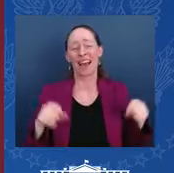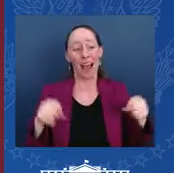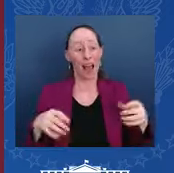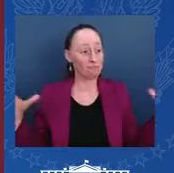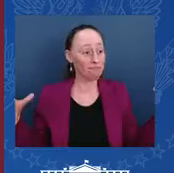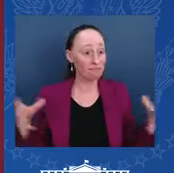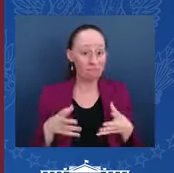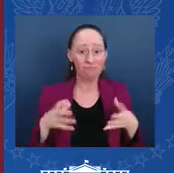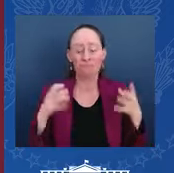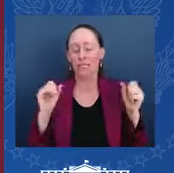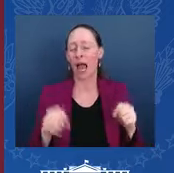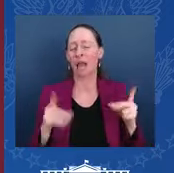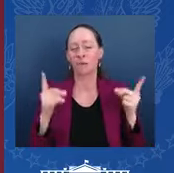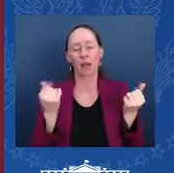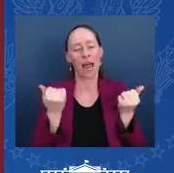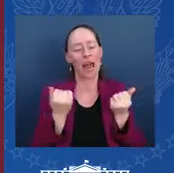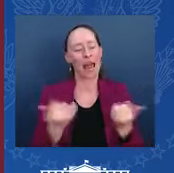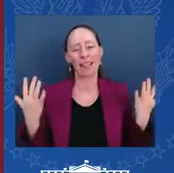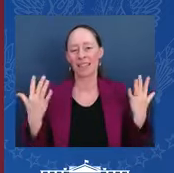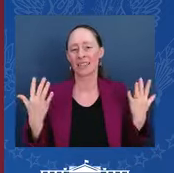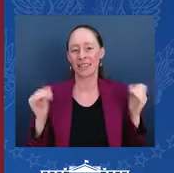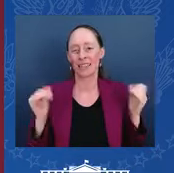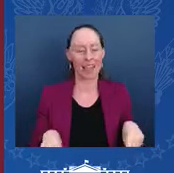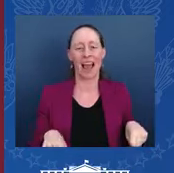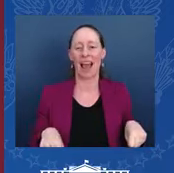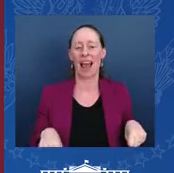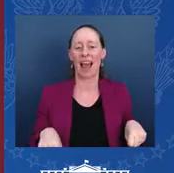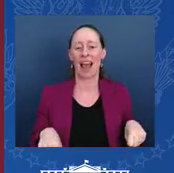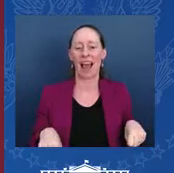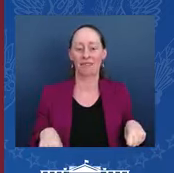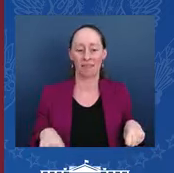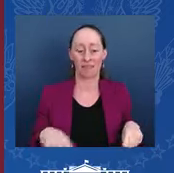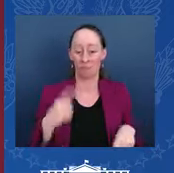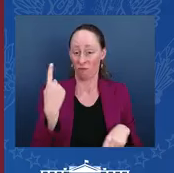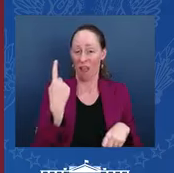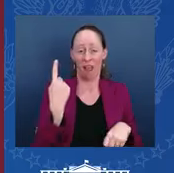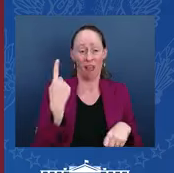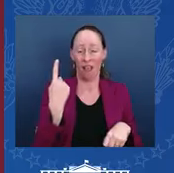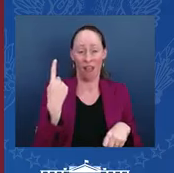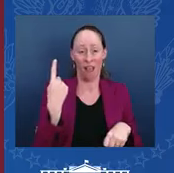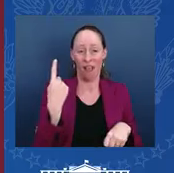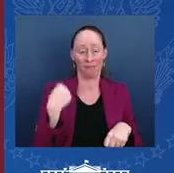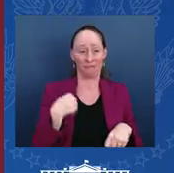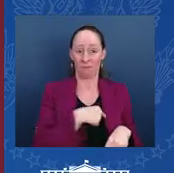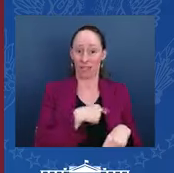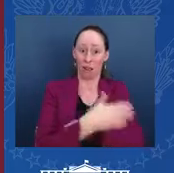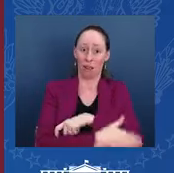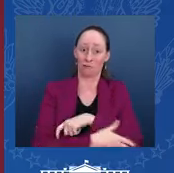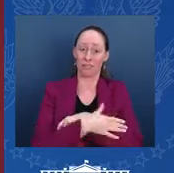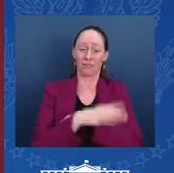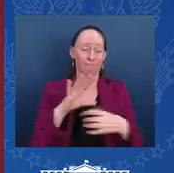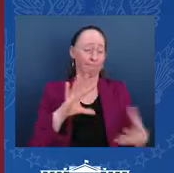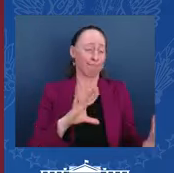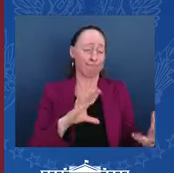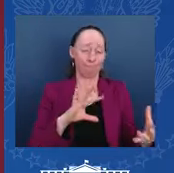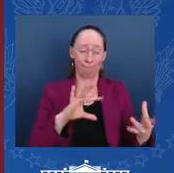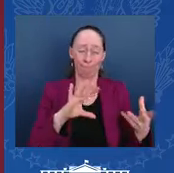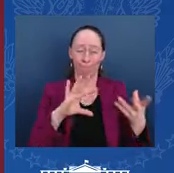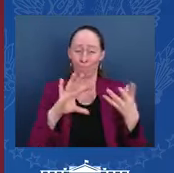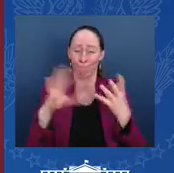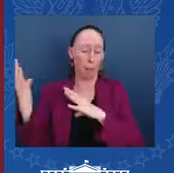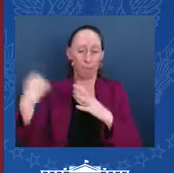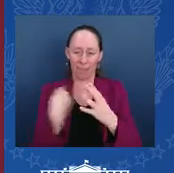We're the only nation in the history of the world that's come out of every crisis stronger than when we went in. Everyone. Because when we